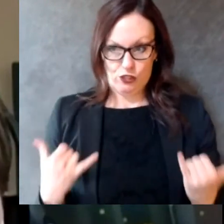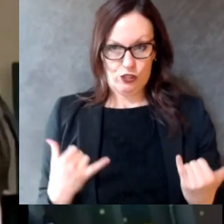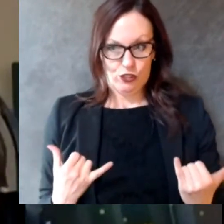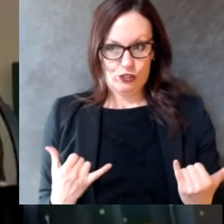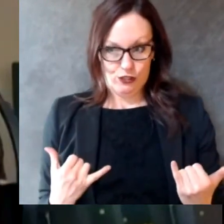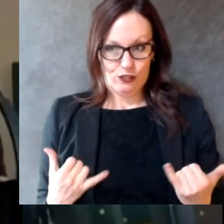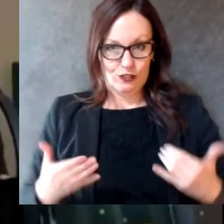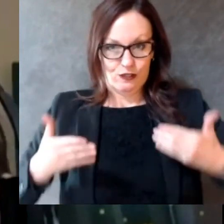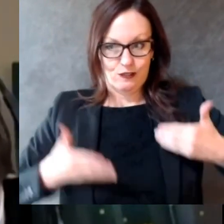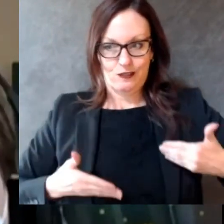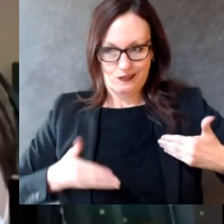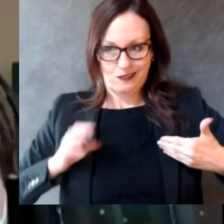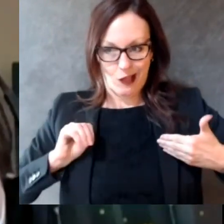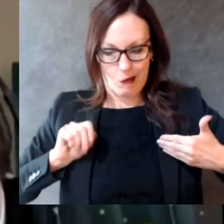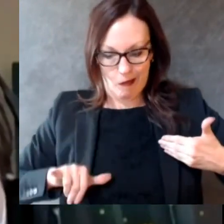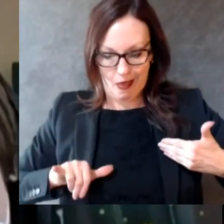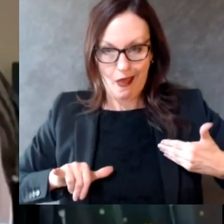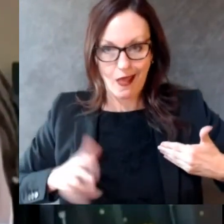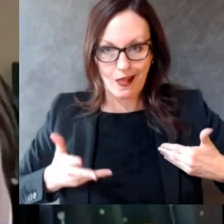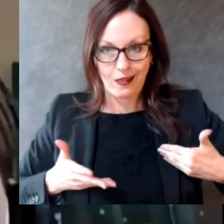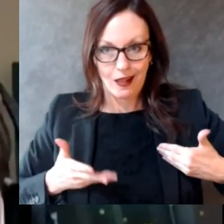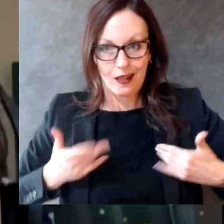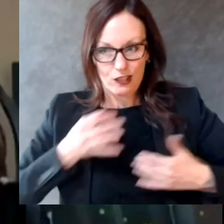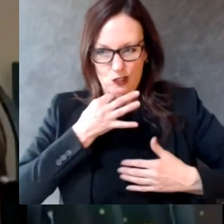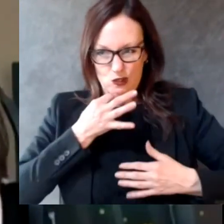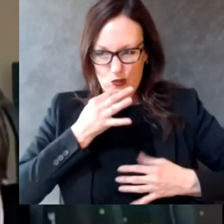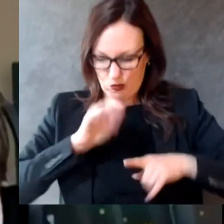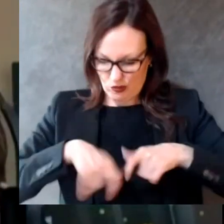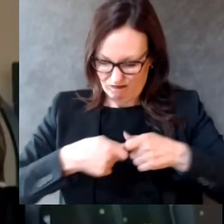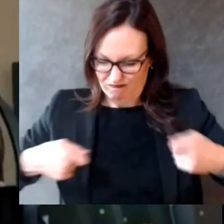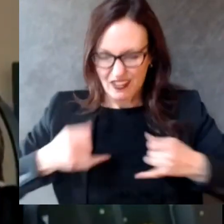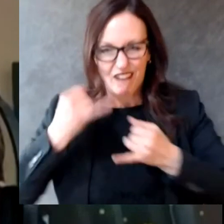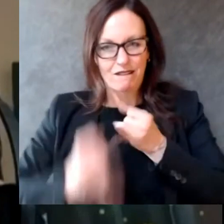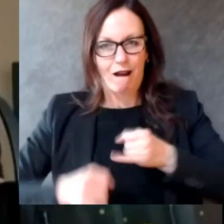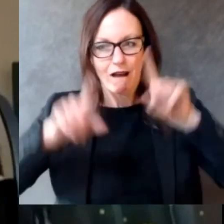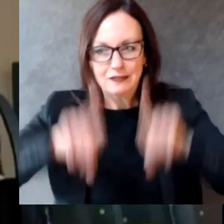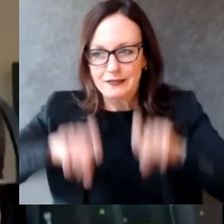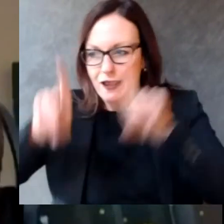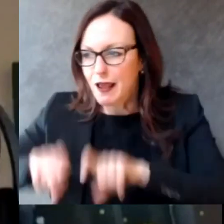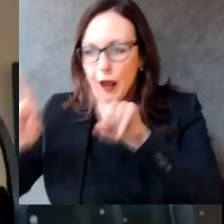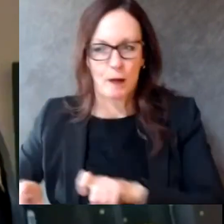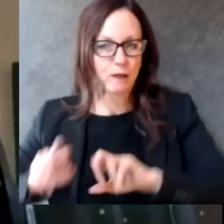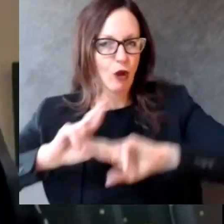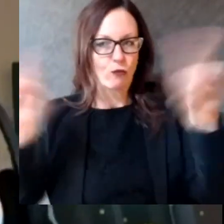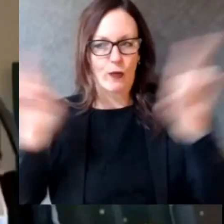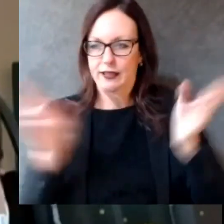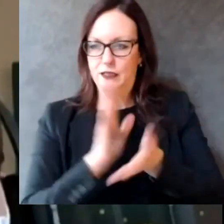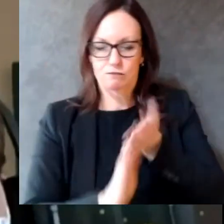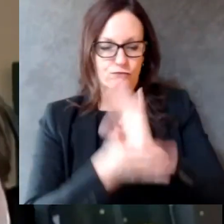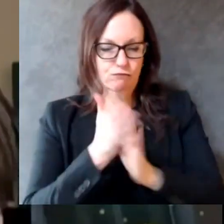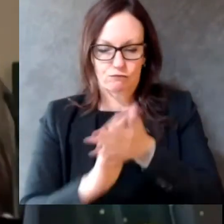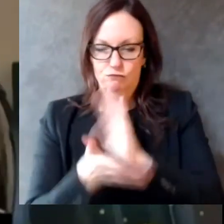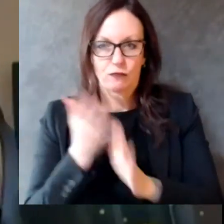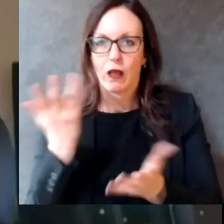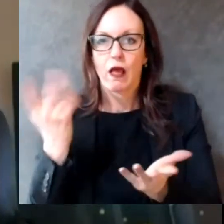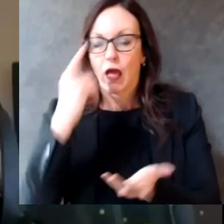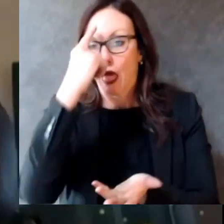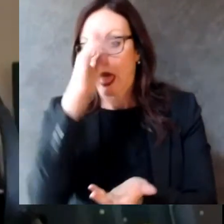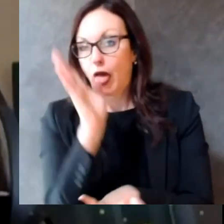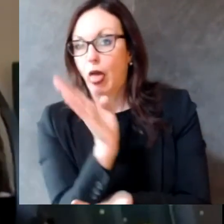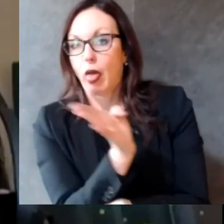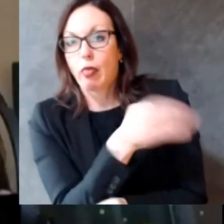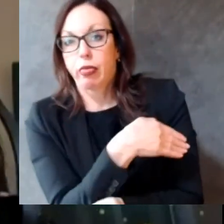preparing for final exams, getting ready for final exams. And, if you're thinking I can get a vaccine in May or I can get